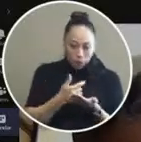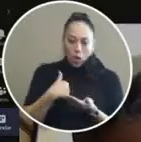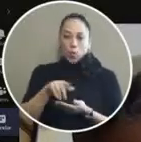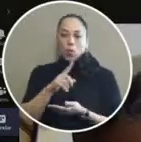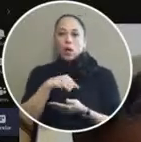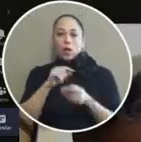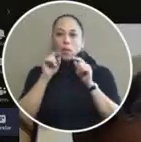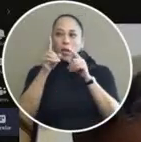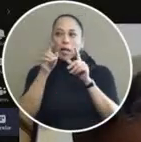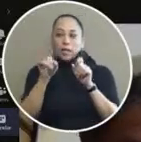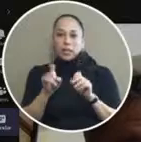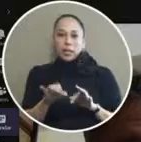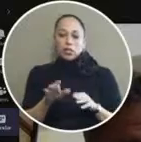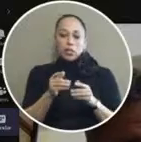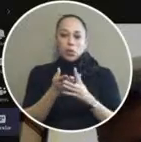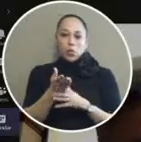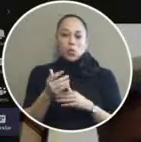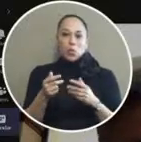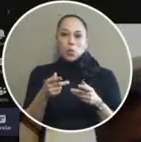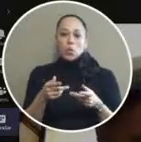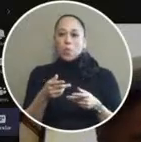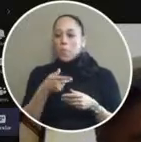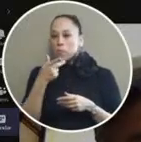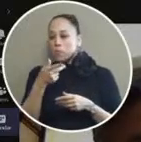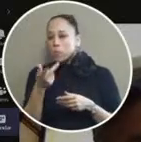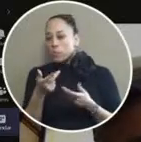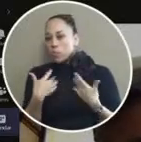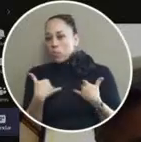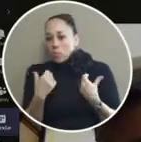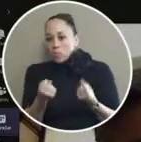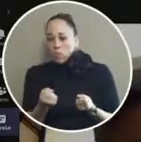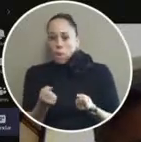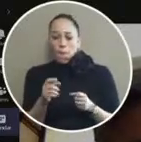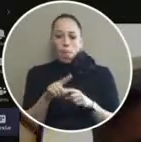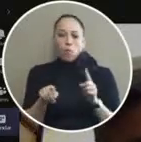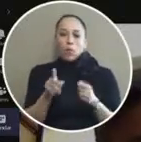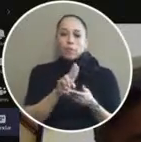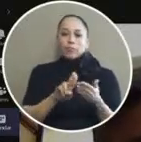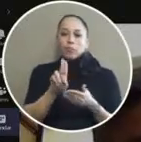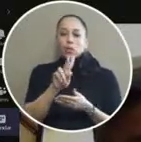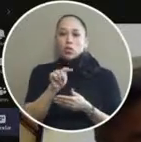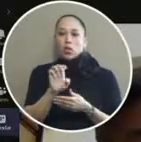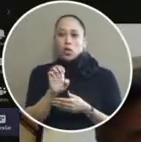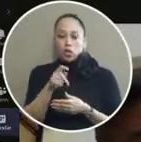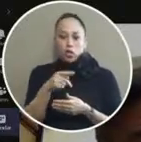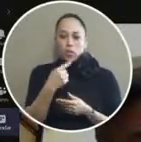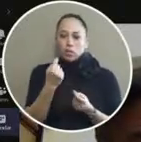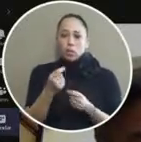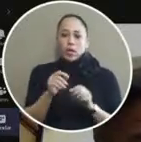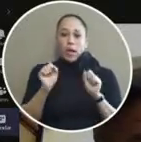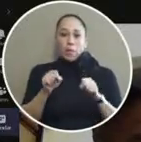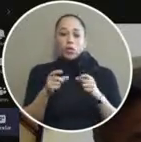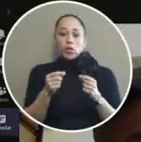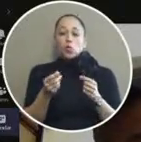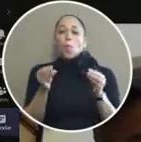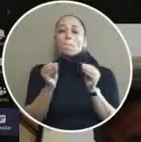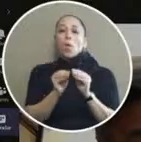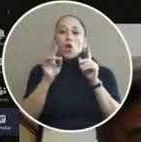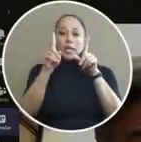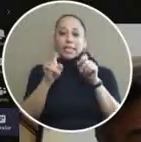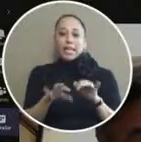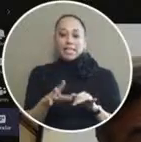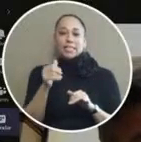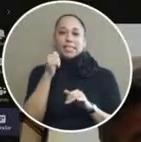through the Department of Public Health at the UTEP location. What UTEP brings to the table is the capacity to do more tests on a